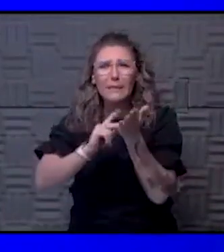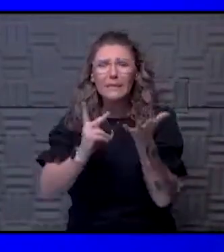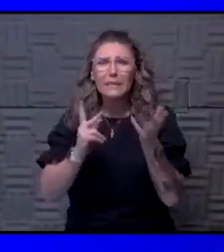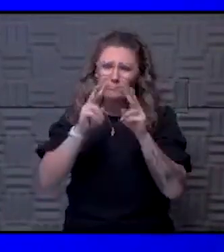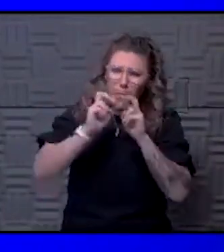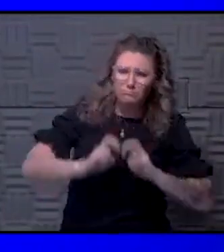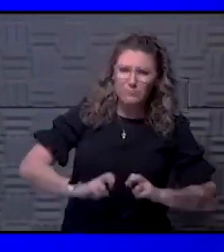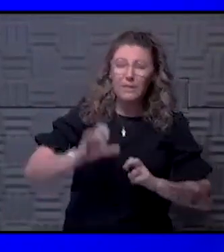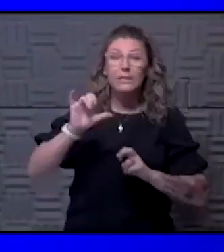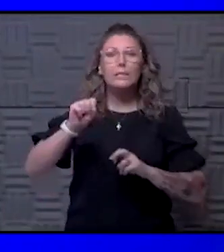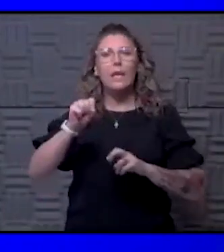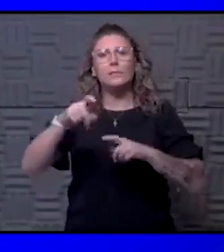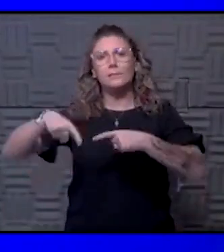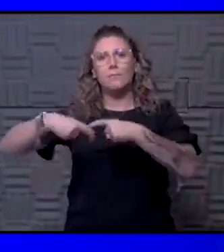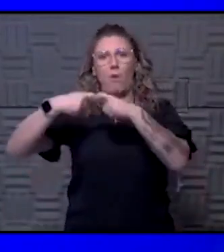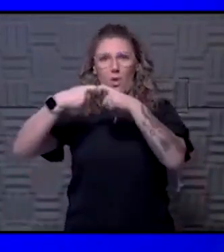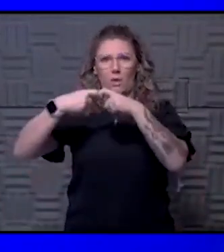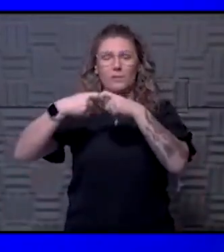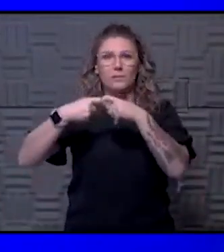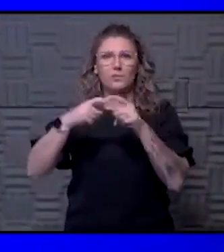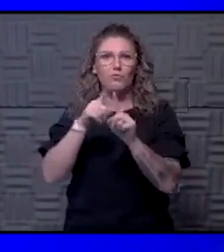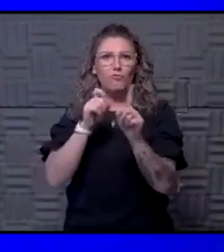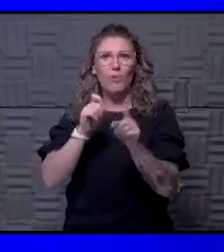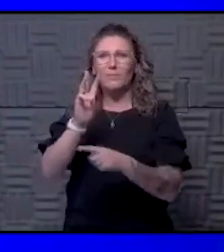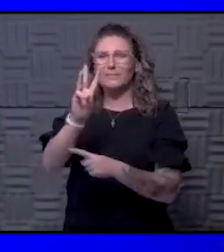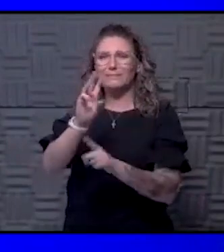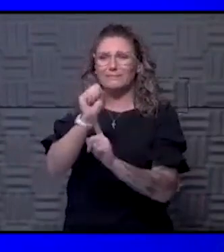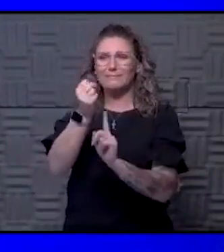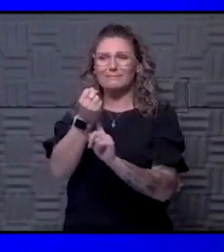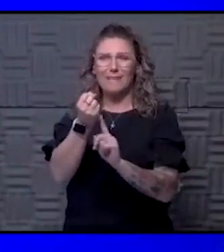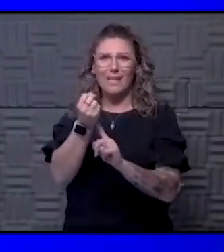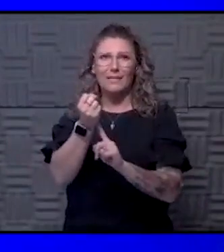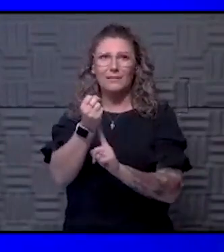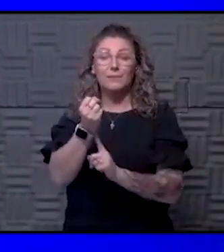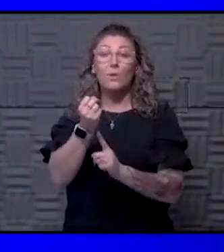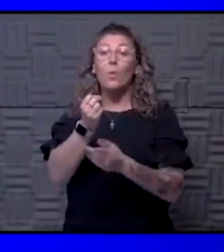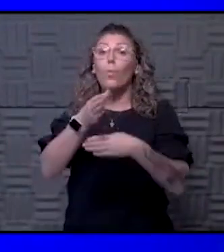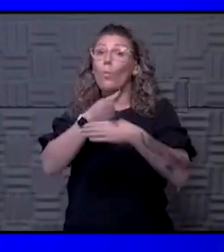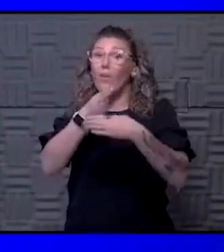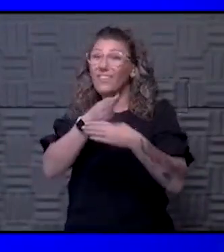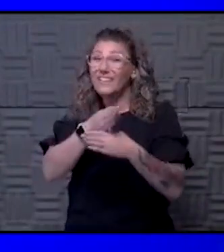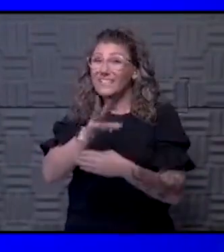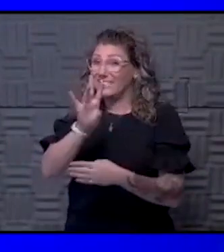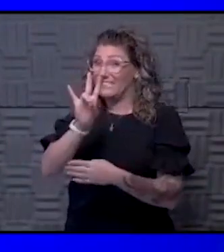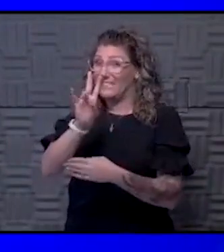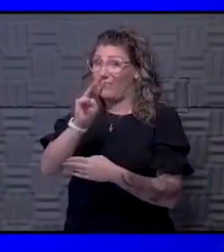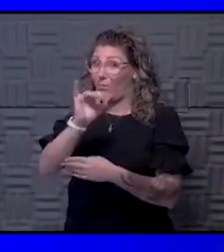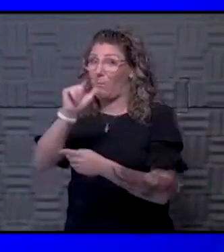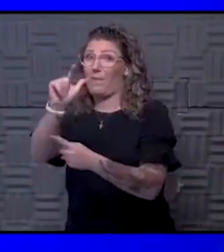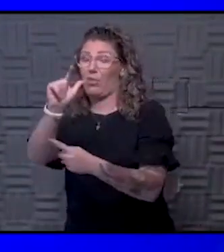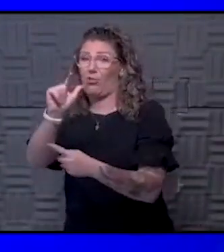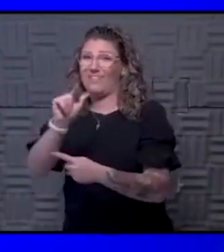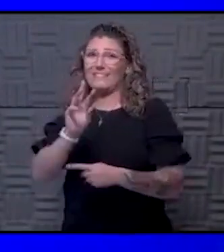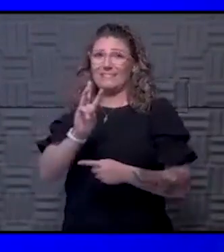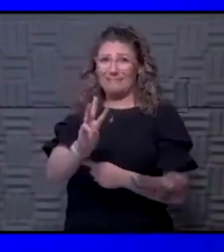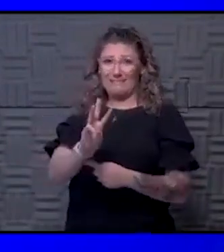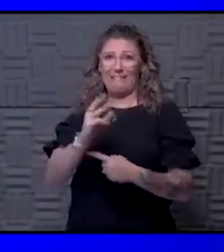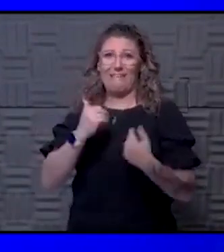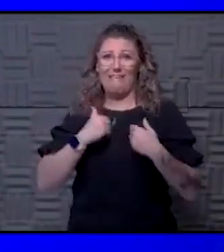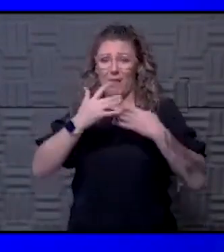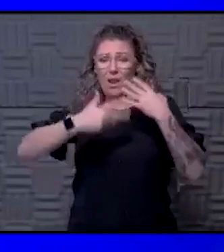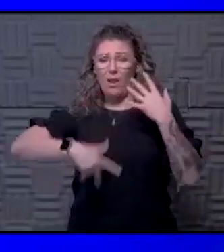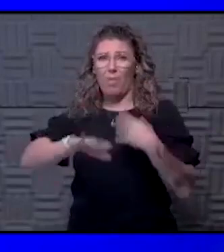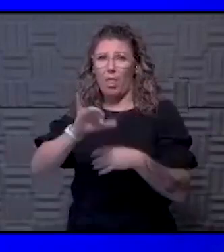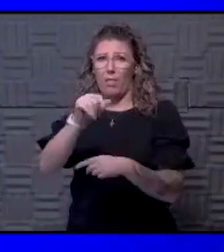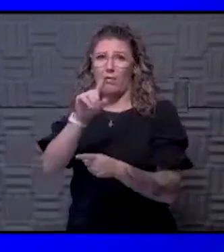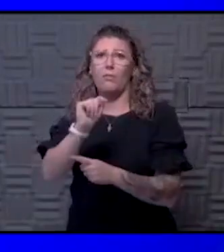we did that pause because of 6 cases and almost 7 million doses. So, but what if that didn't happen? Then there would be even